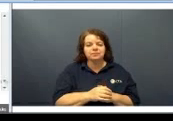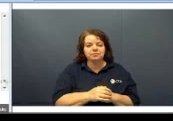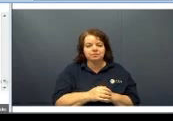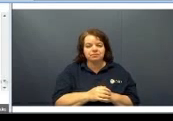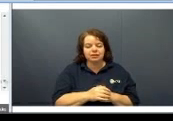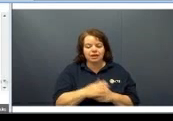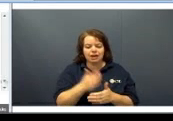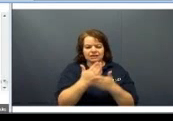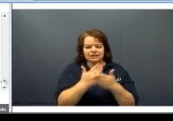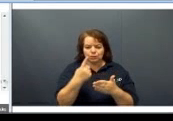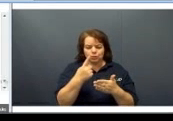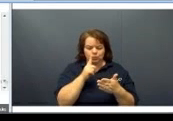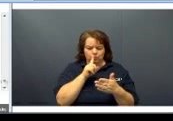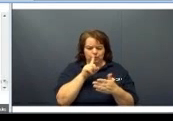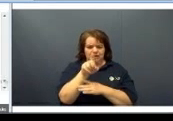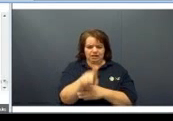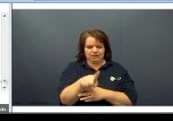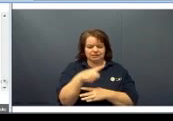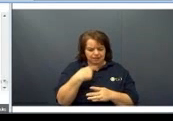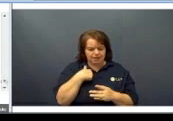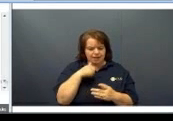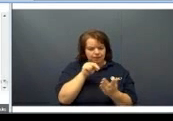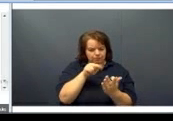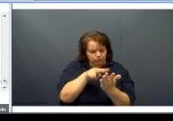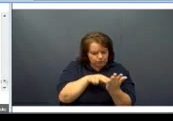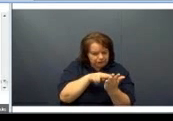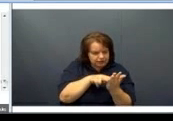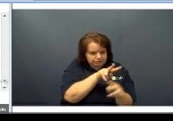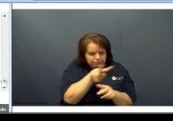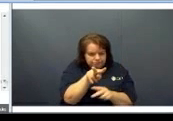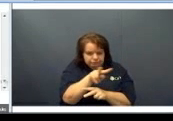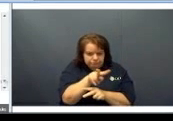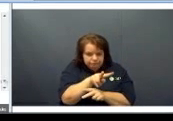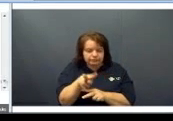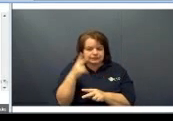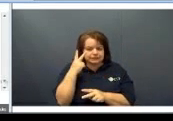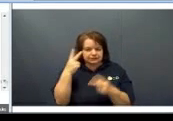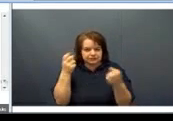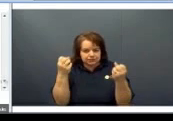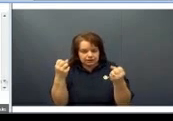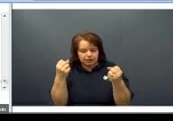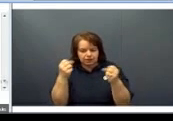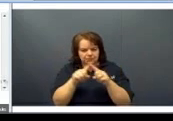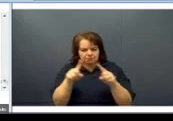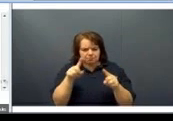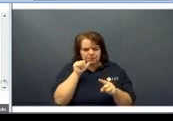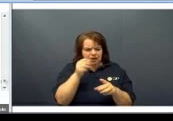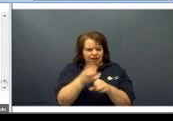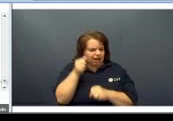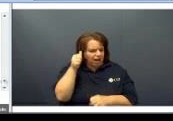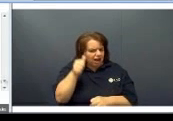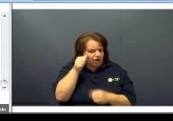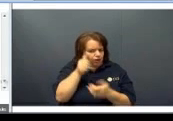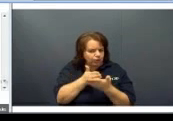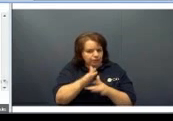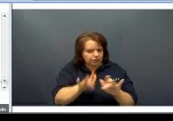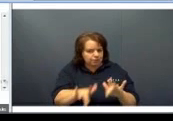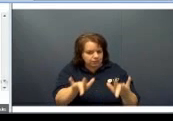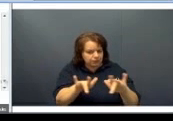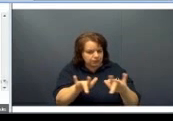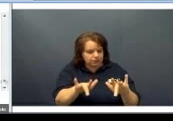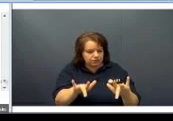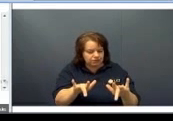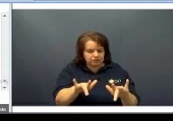Hello? Yes. All right. Someone says, I am reading and seeing this, but not